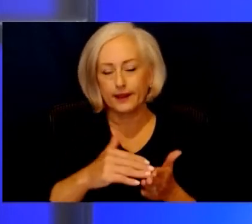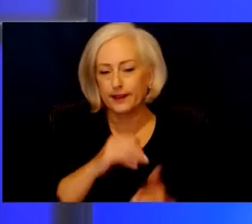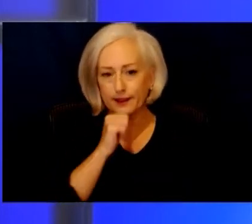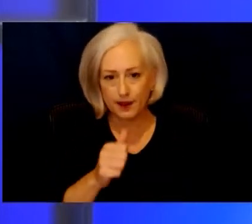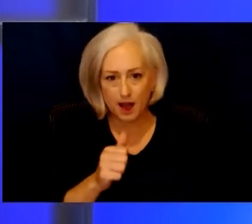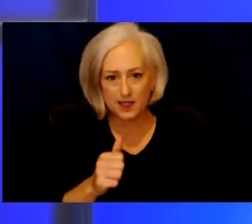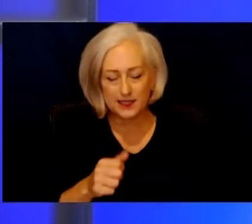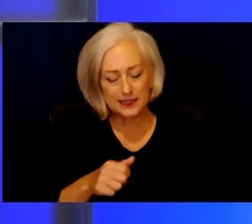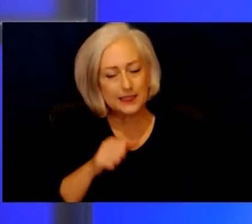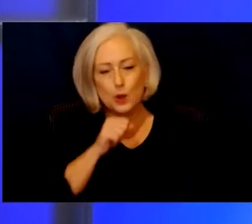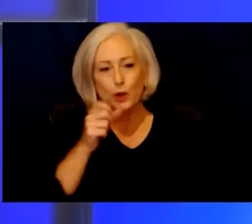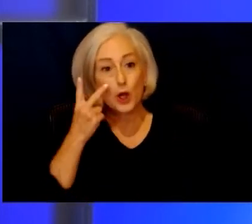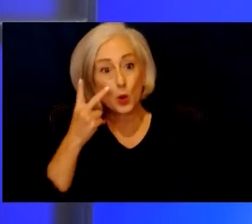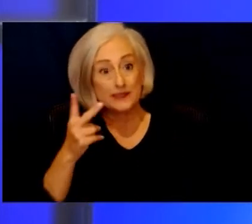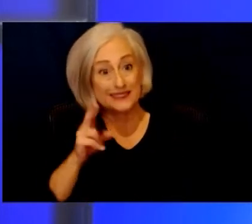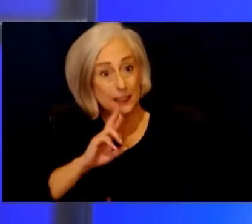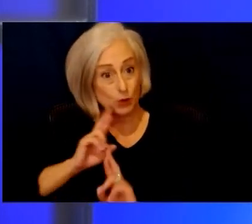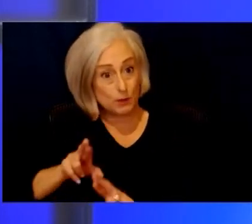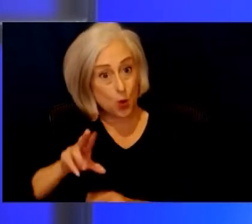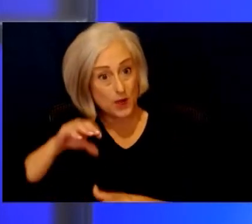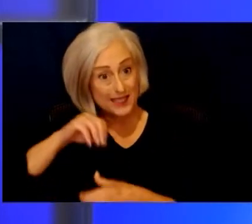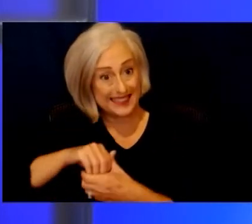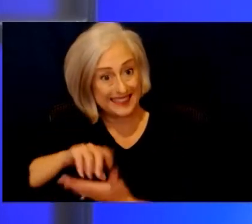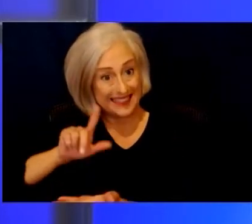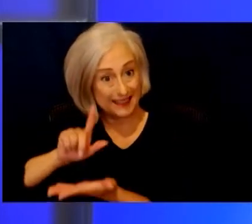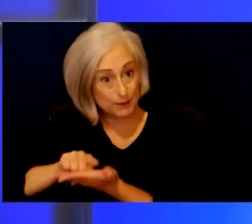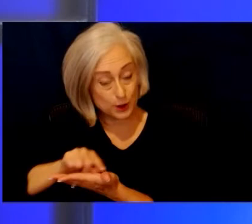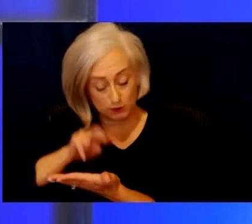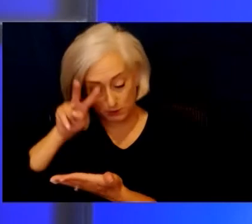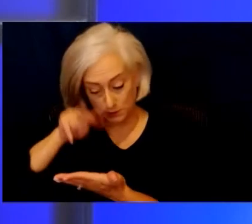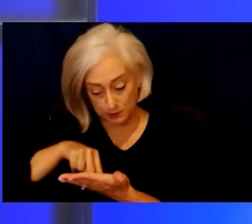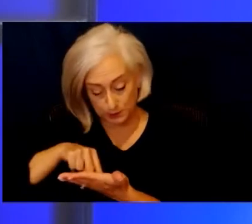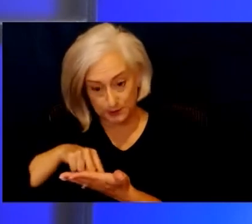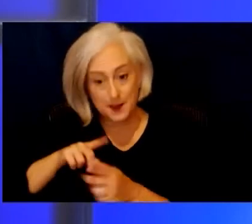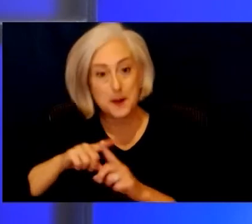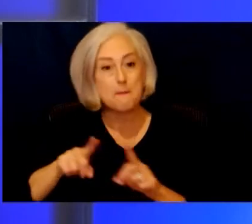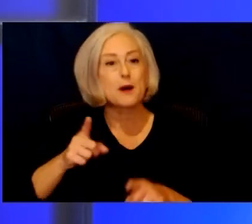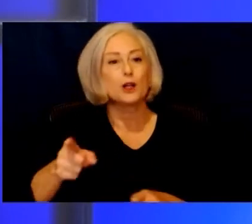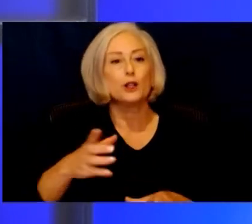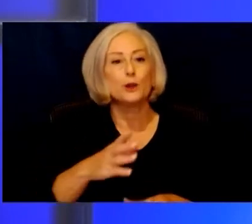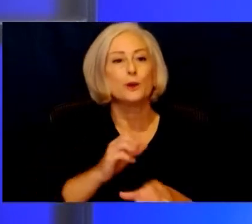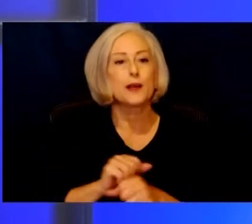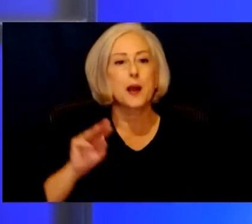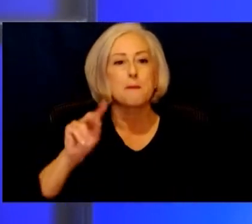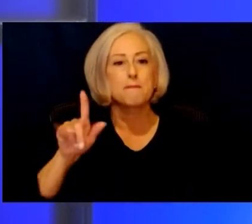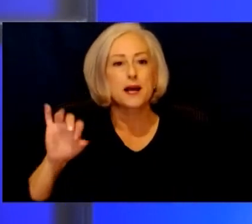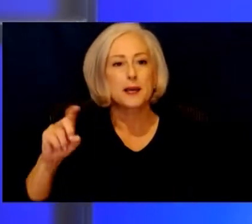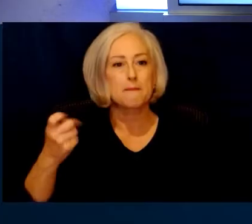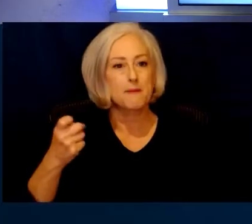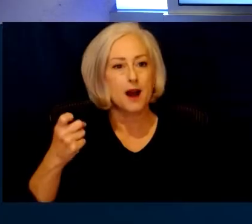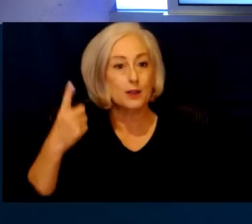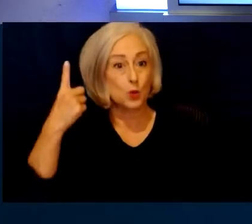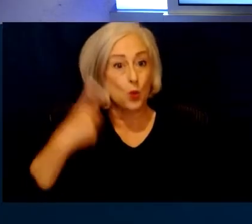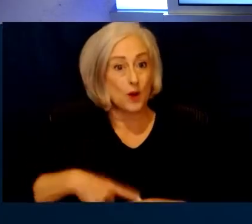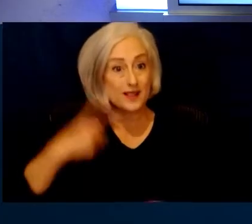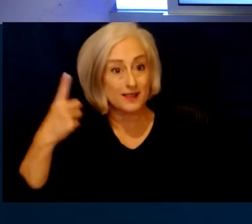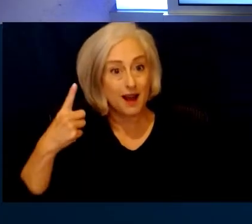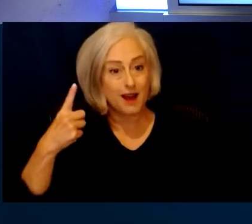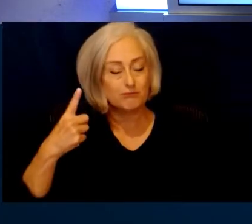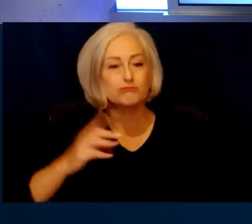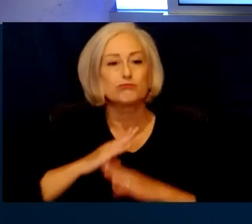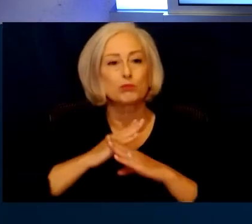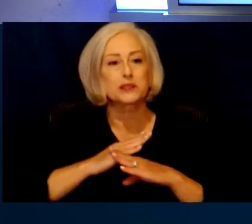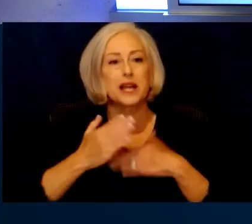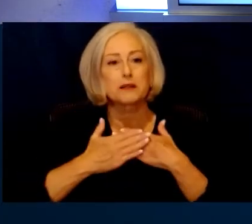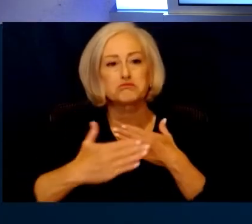think, once you've cleared your infection with monkeypox, you're pretty much protected for life. Yeah, exactly. I don't think there's any